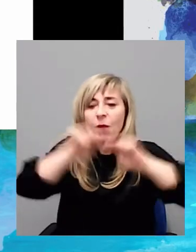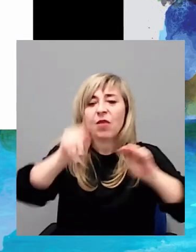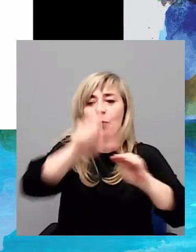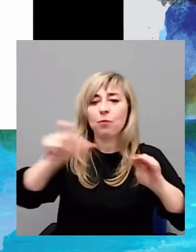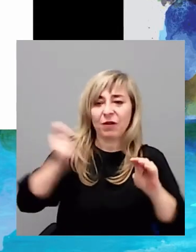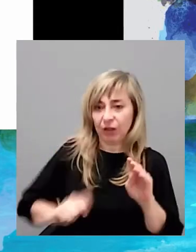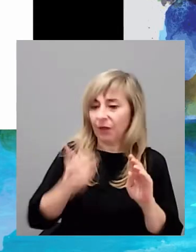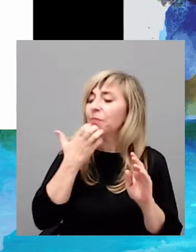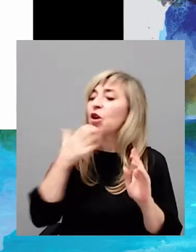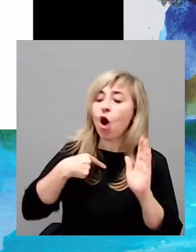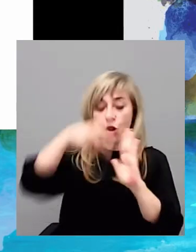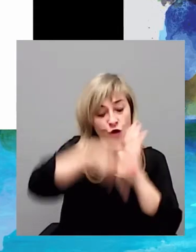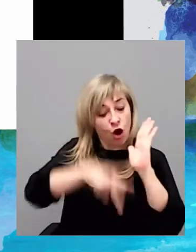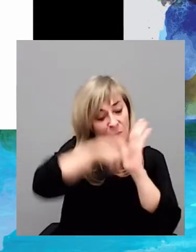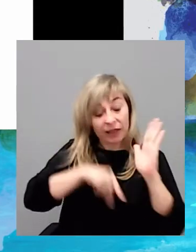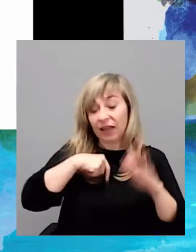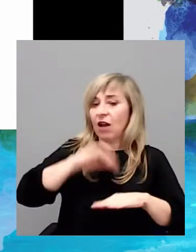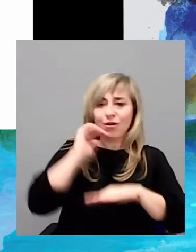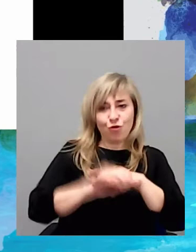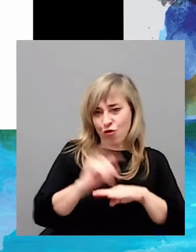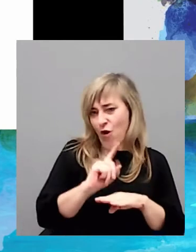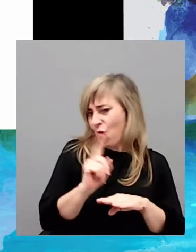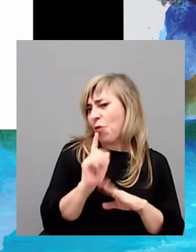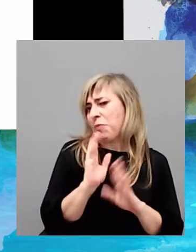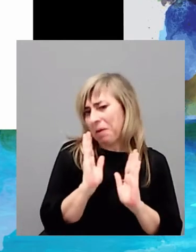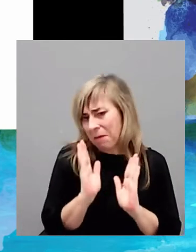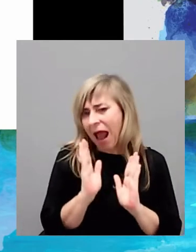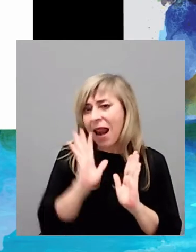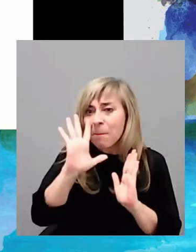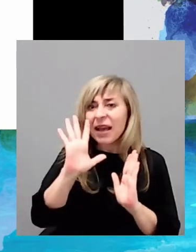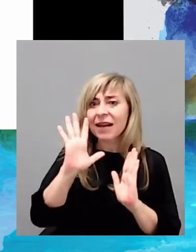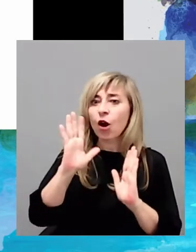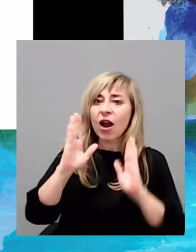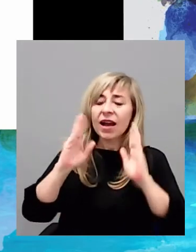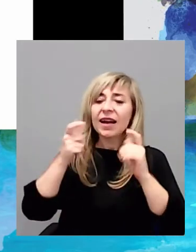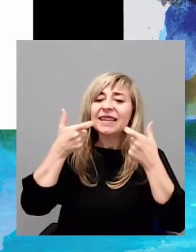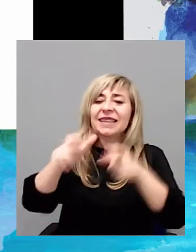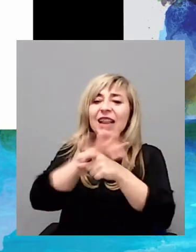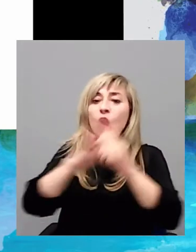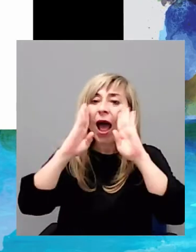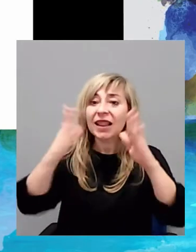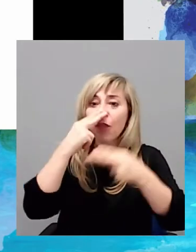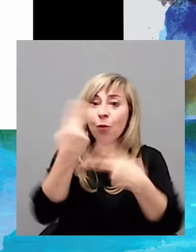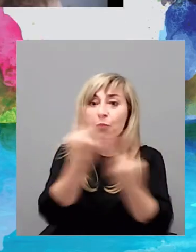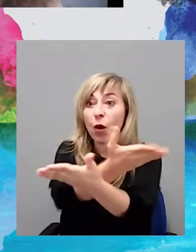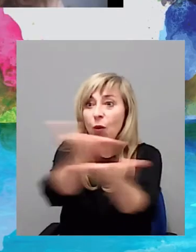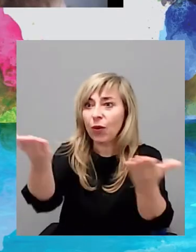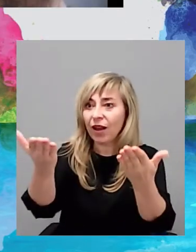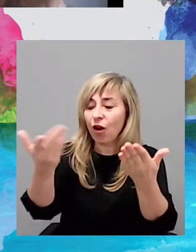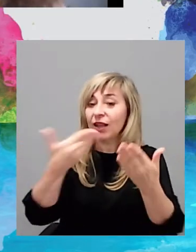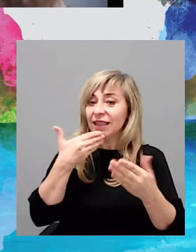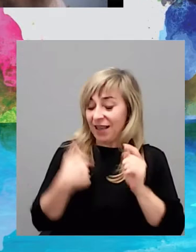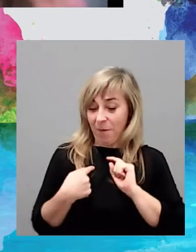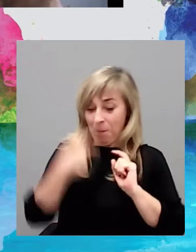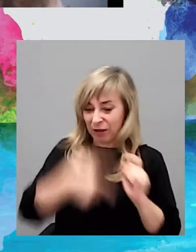can comply with the laws, but if your personnel is not providing good